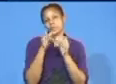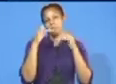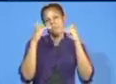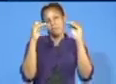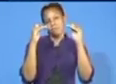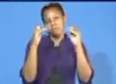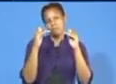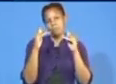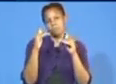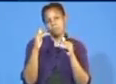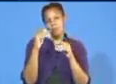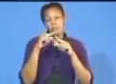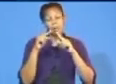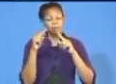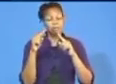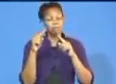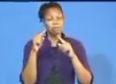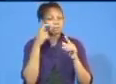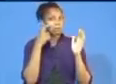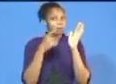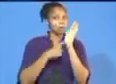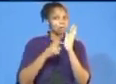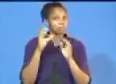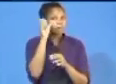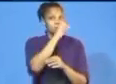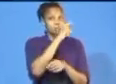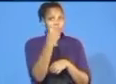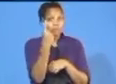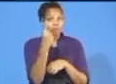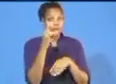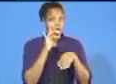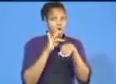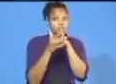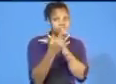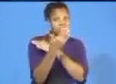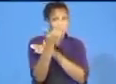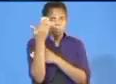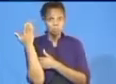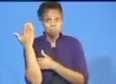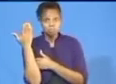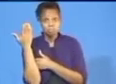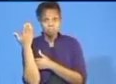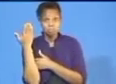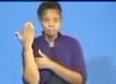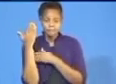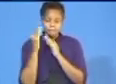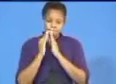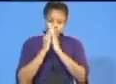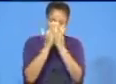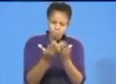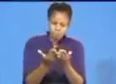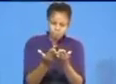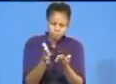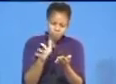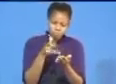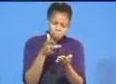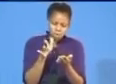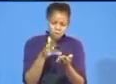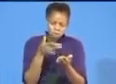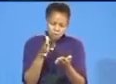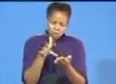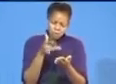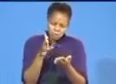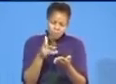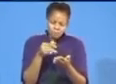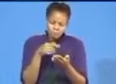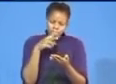I missed one. And early this morning, as I was feeding my own soul, finding a word